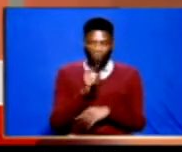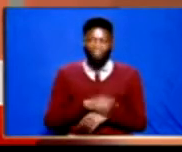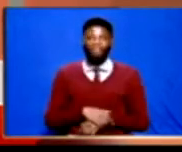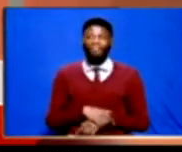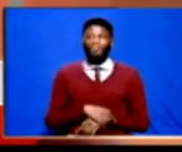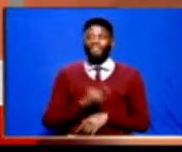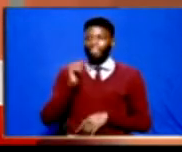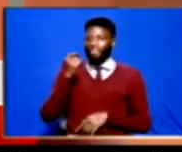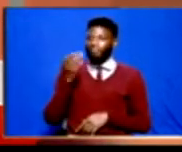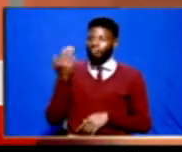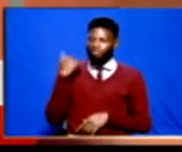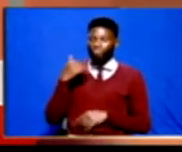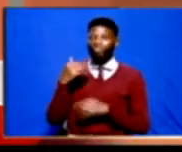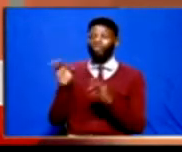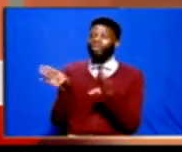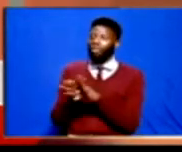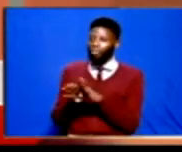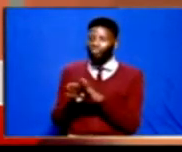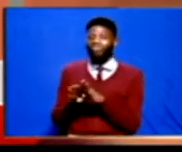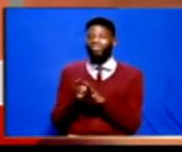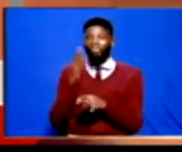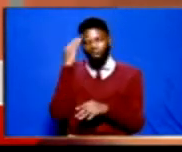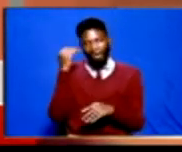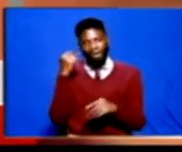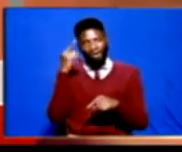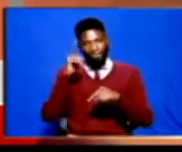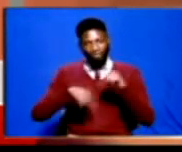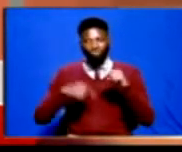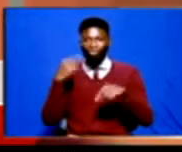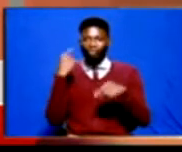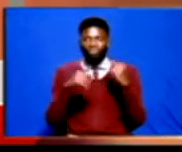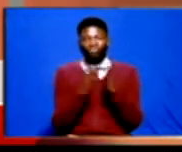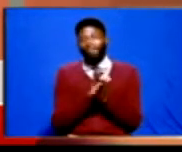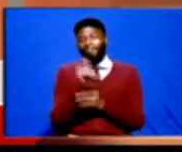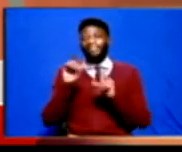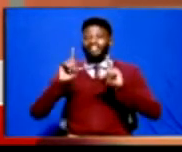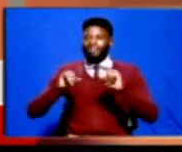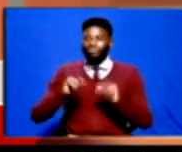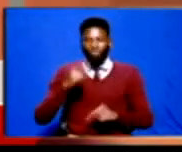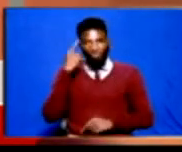down operations because it could not compete with the cheaper options that were out there for Fluorspar,